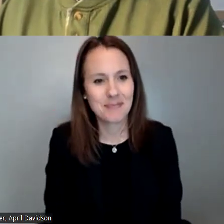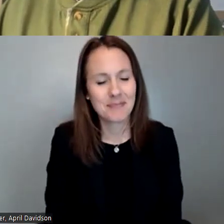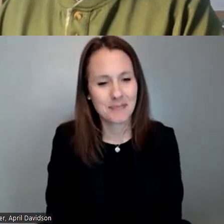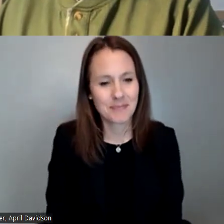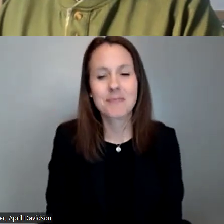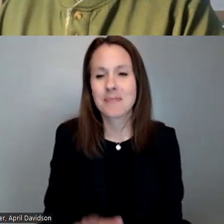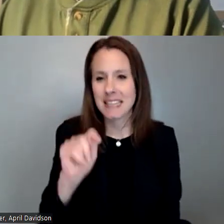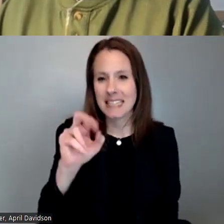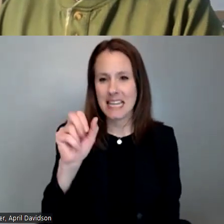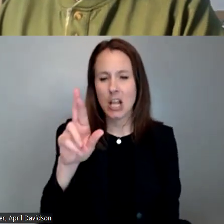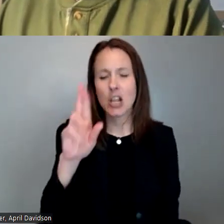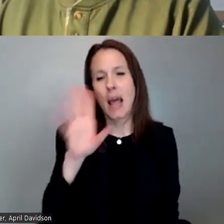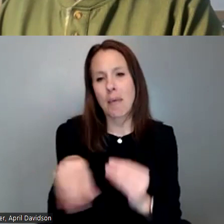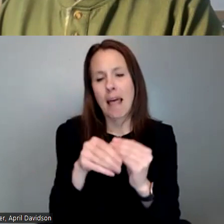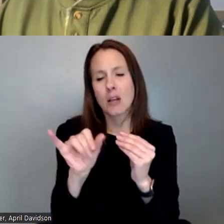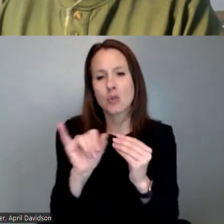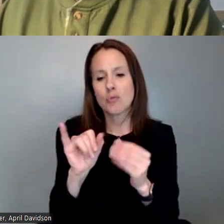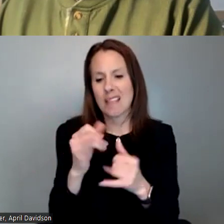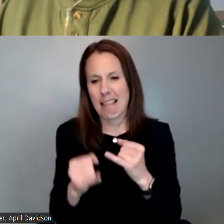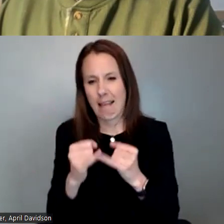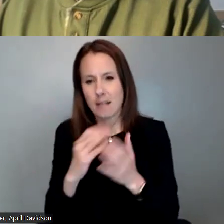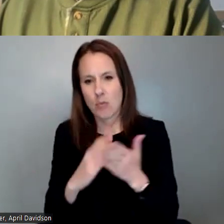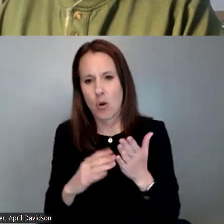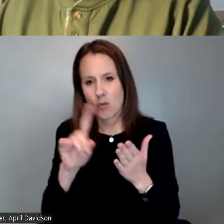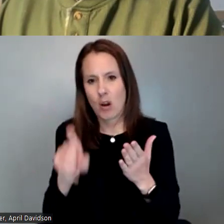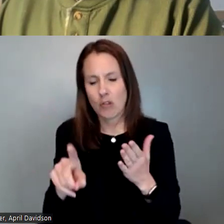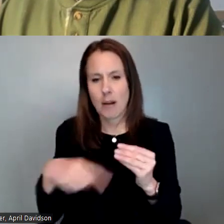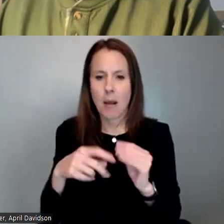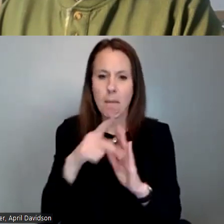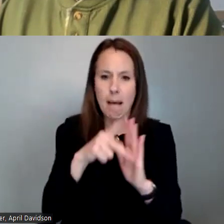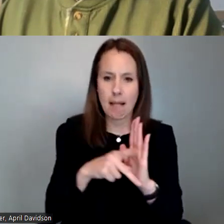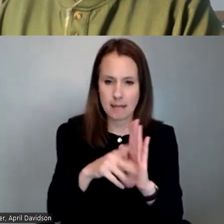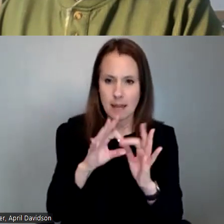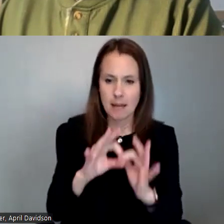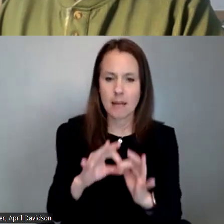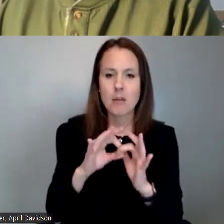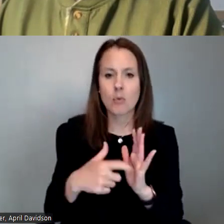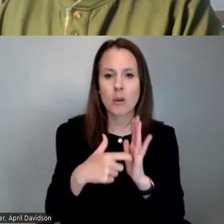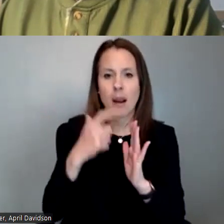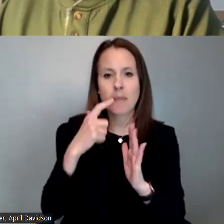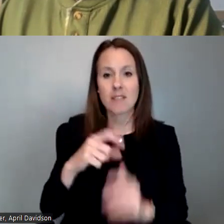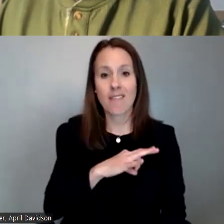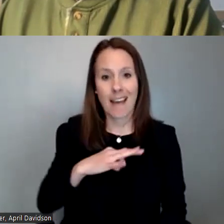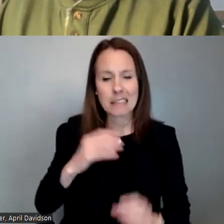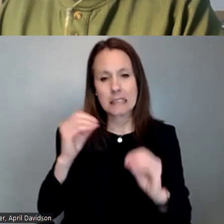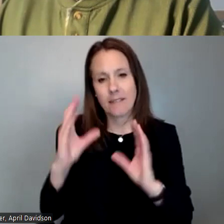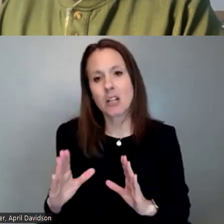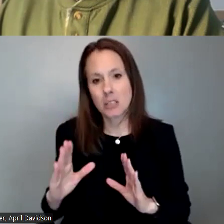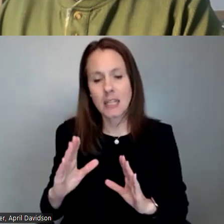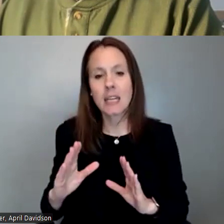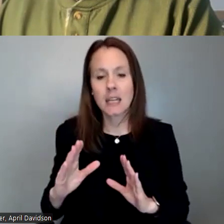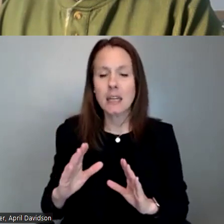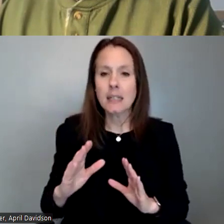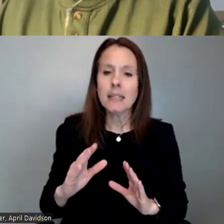I'll just go ahead and jump in. The last part about policy around requirements for faculty, I'm just about to paste that